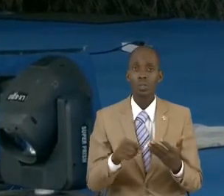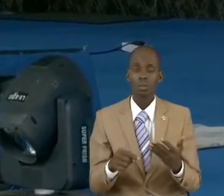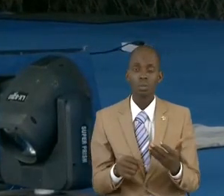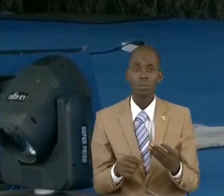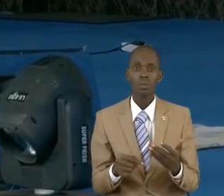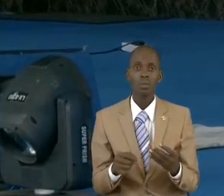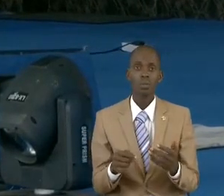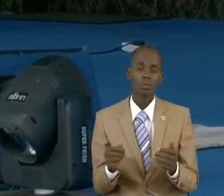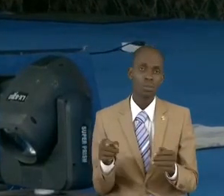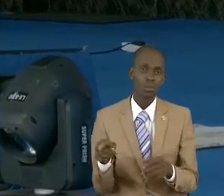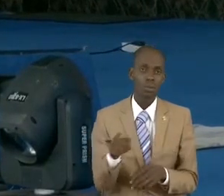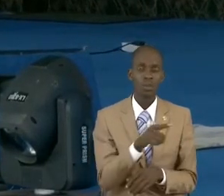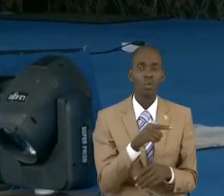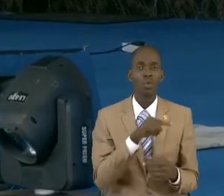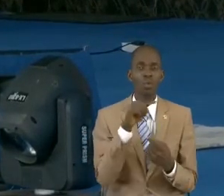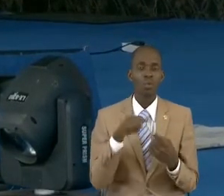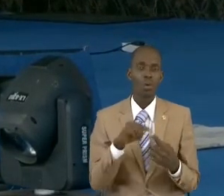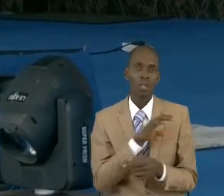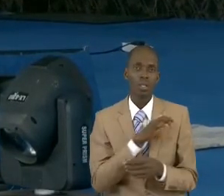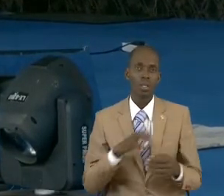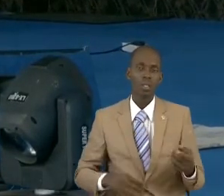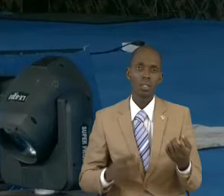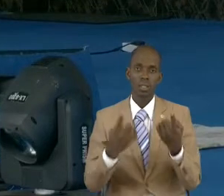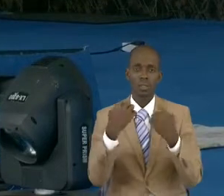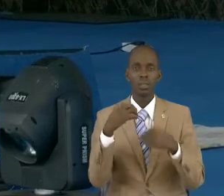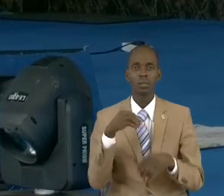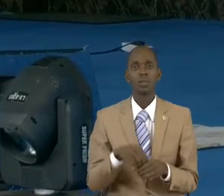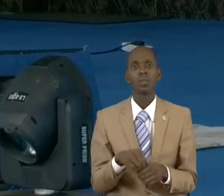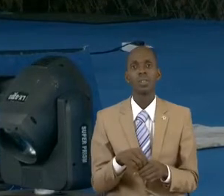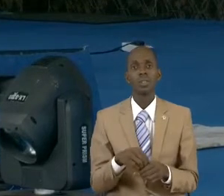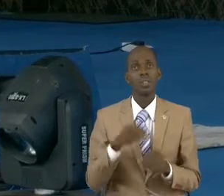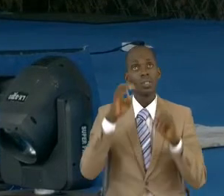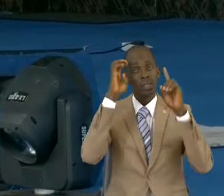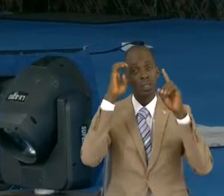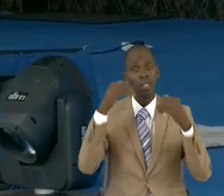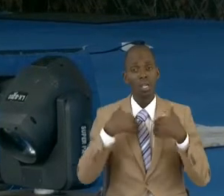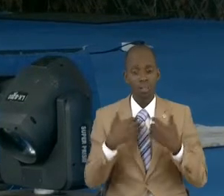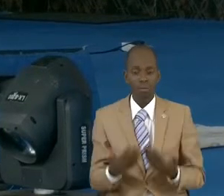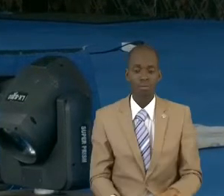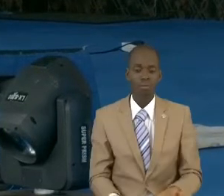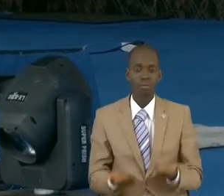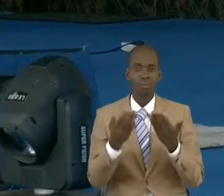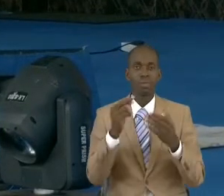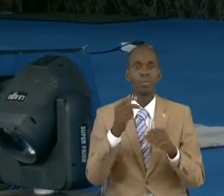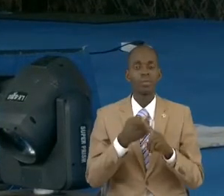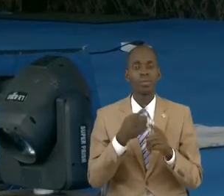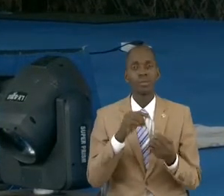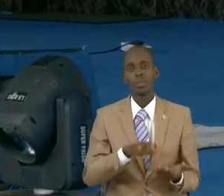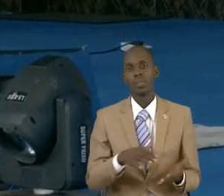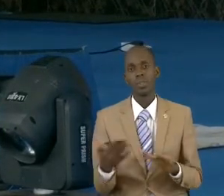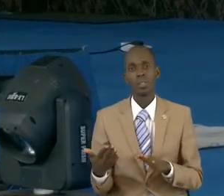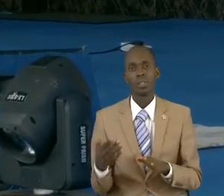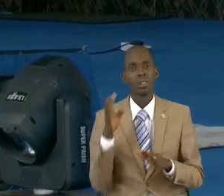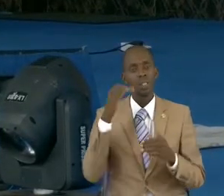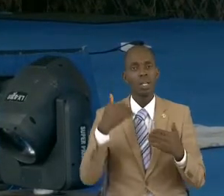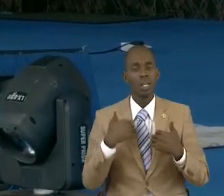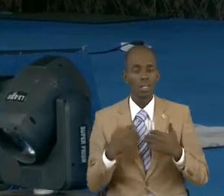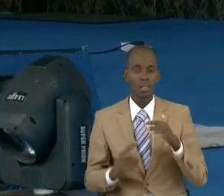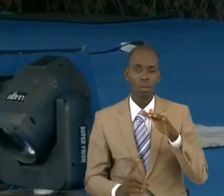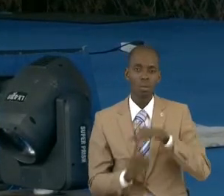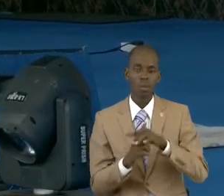when Christ came. He had risen from the dead. He had appeared to his own